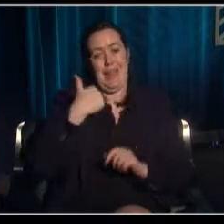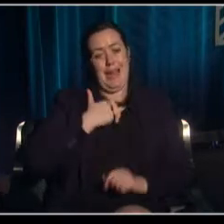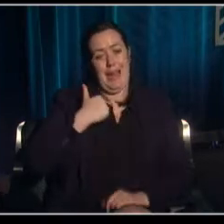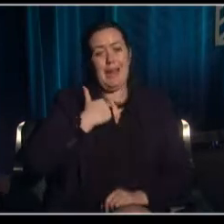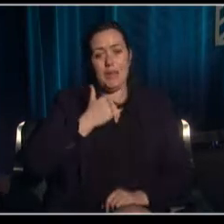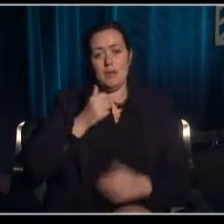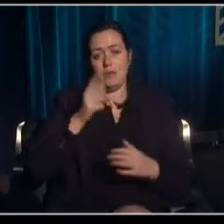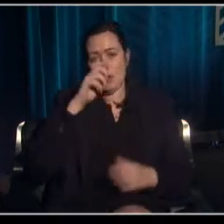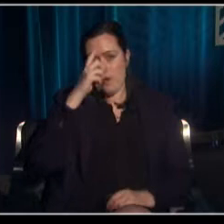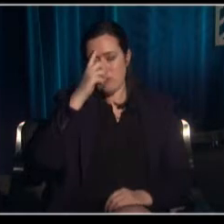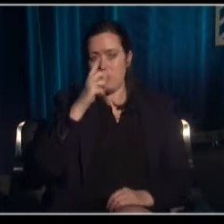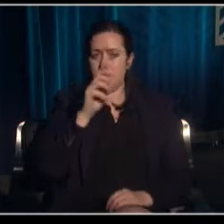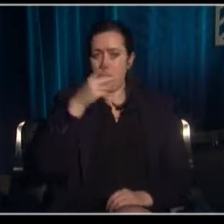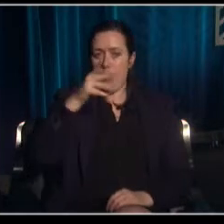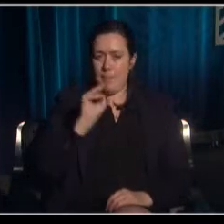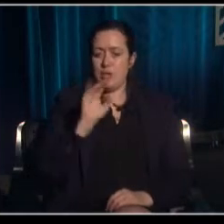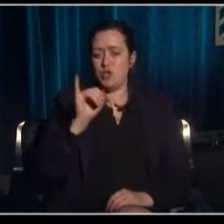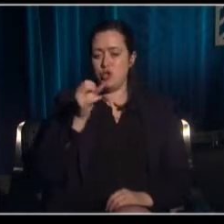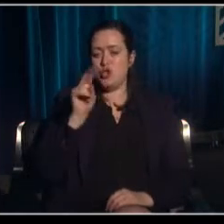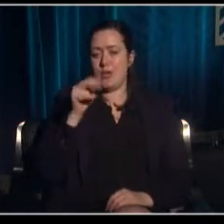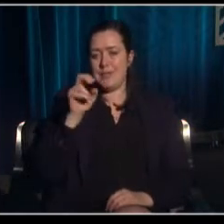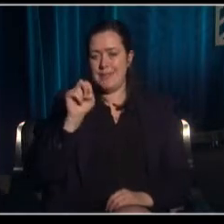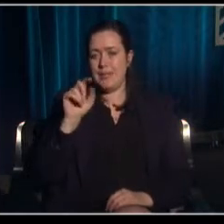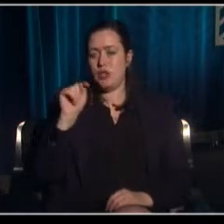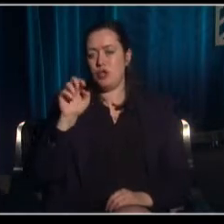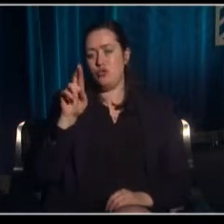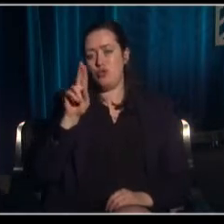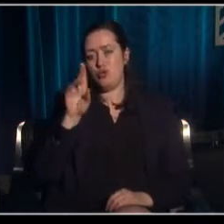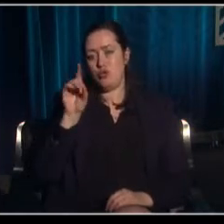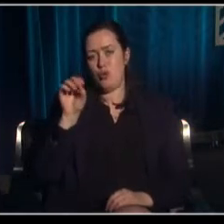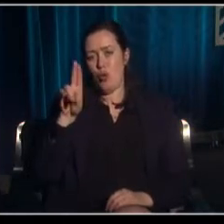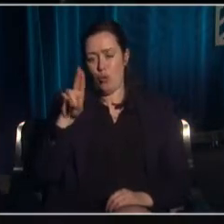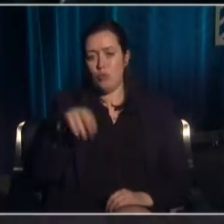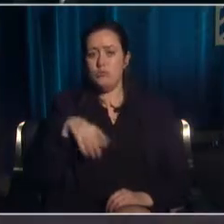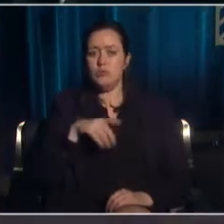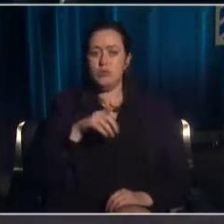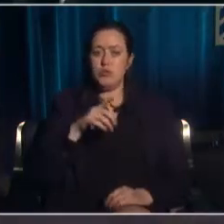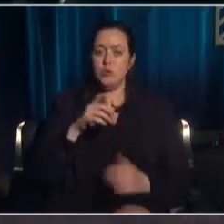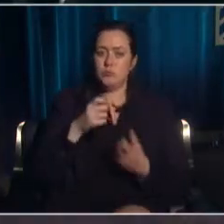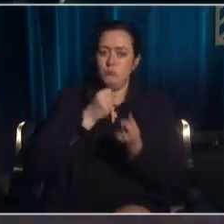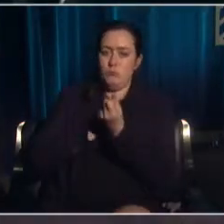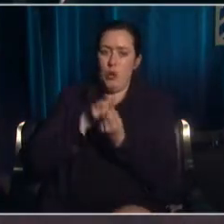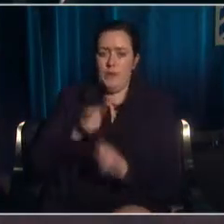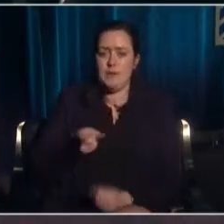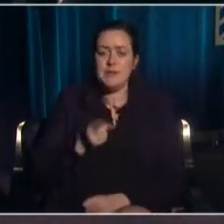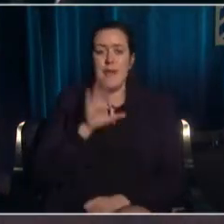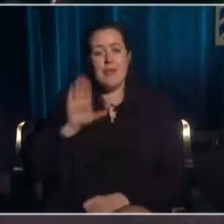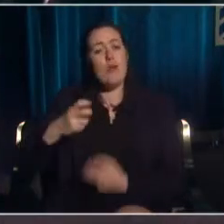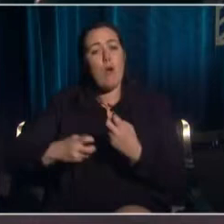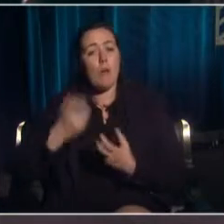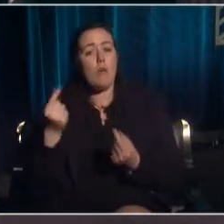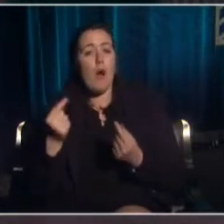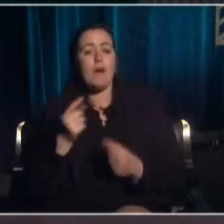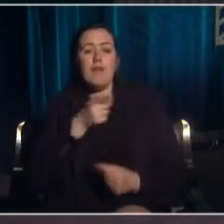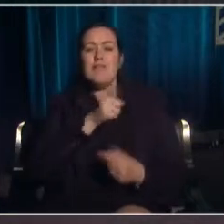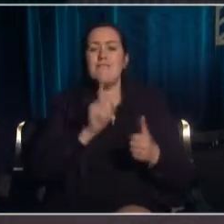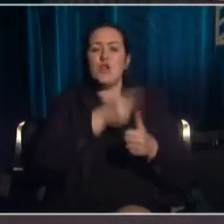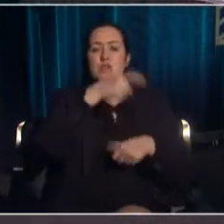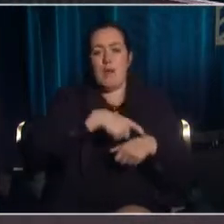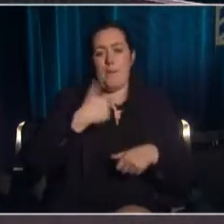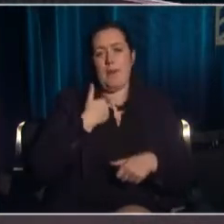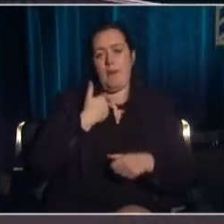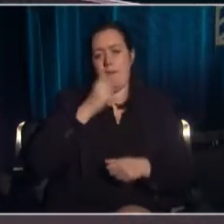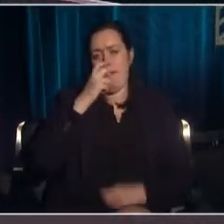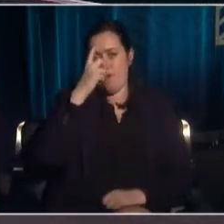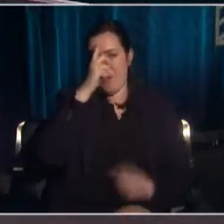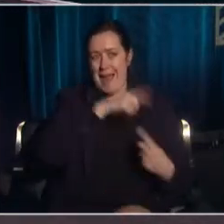to host this replenishment for them. But what they had a problem with was saying, this is the first time the Canadian government have ever done anything like